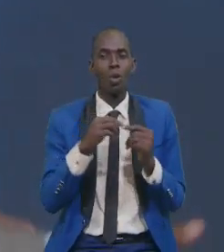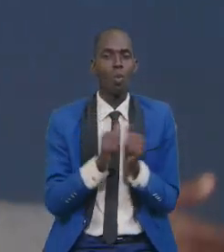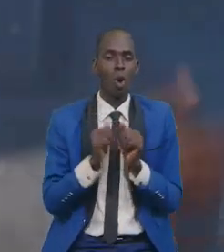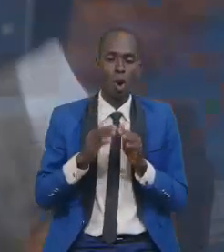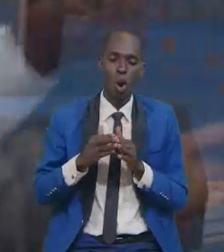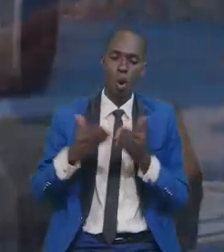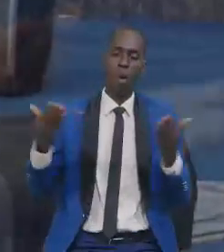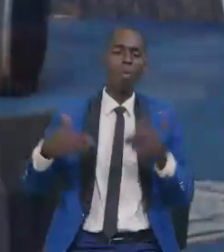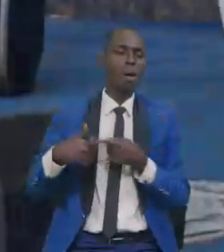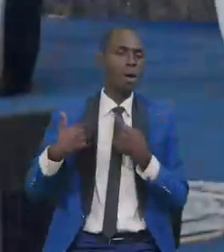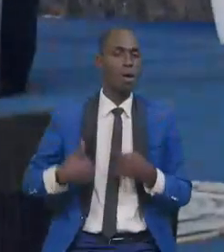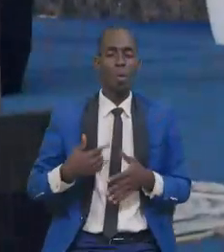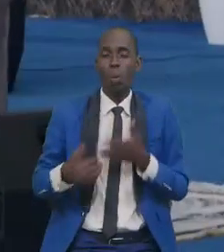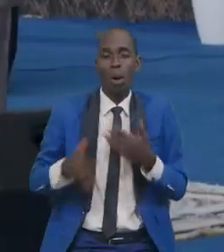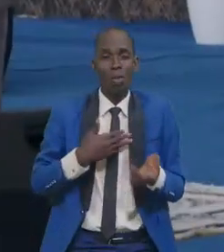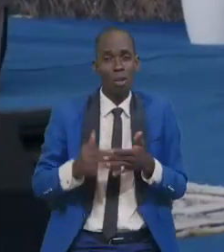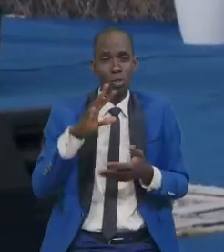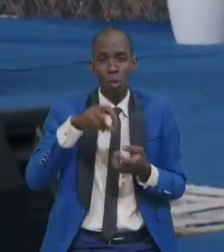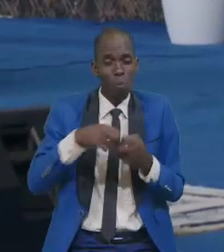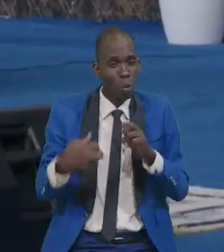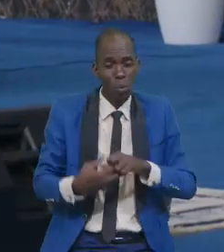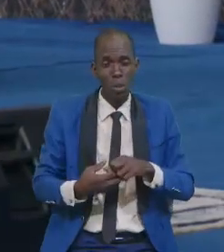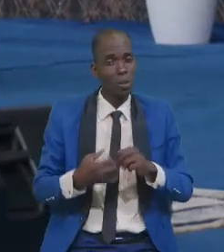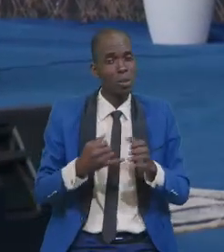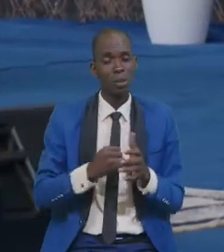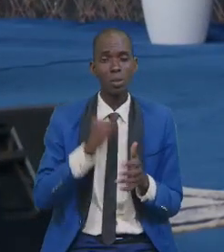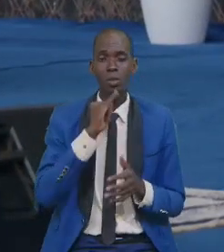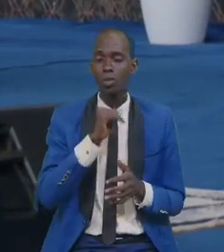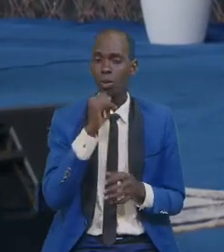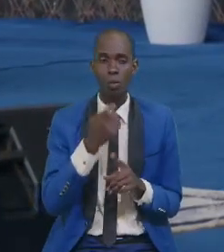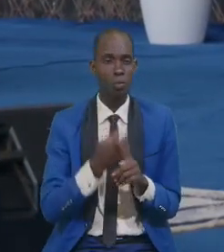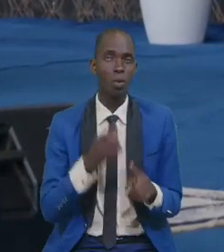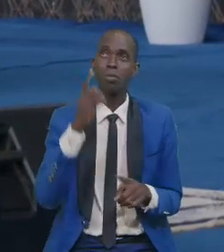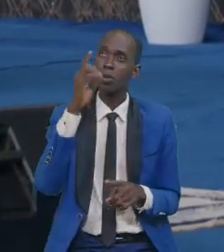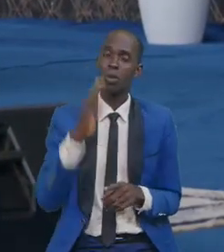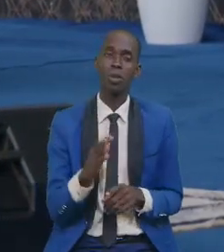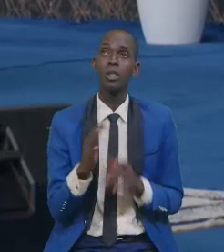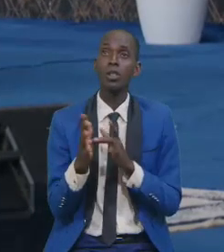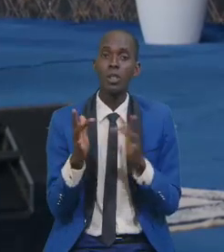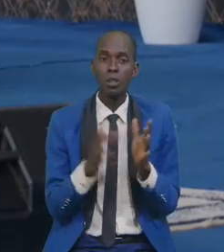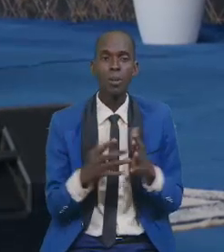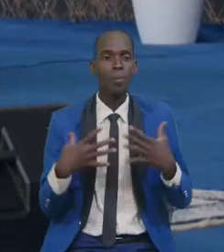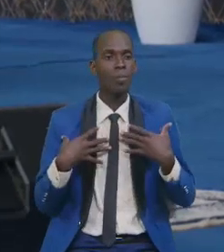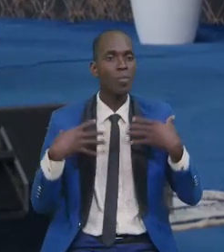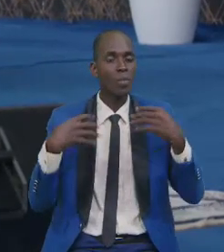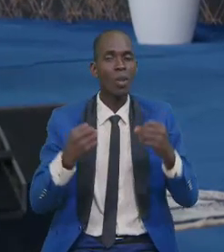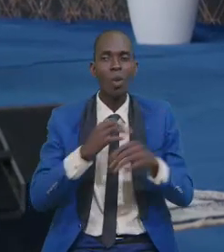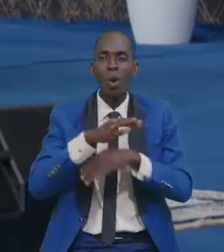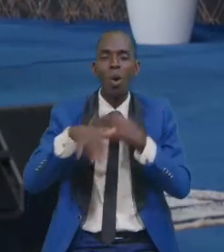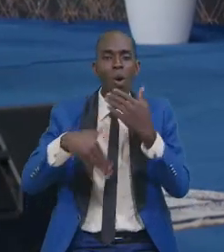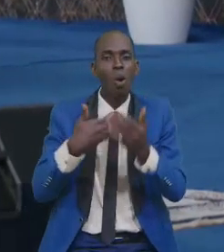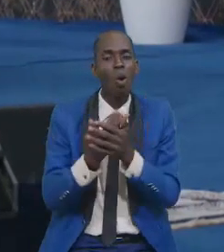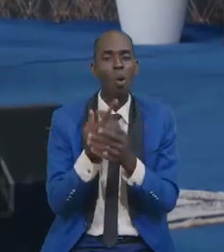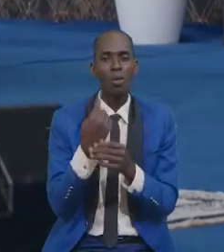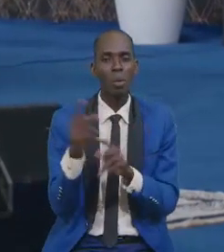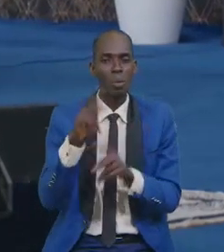through, that's not God. Jesus healed all that were oppressed of the devil.